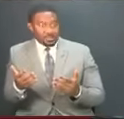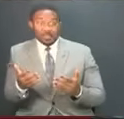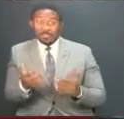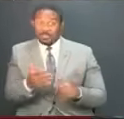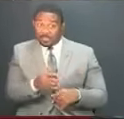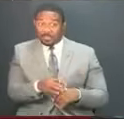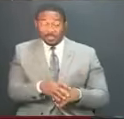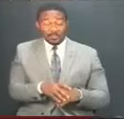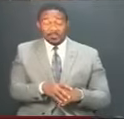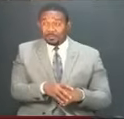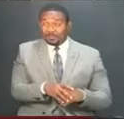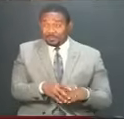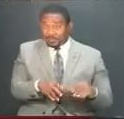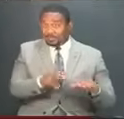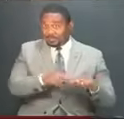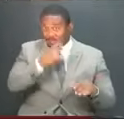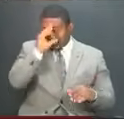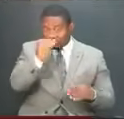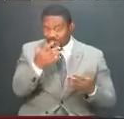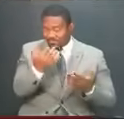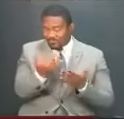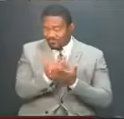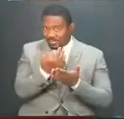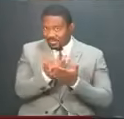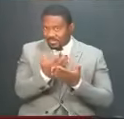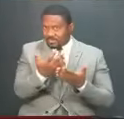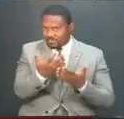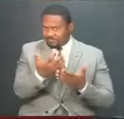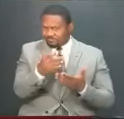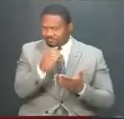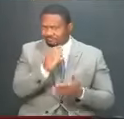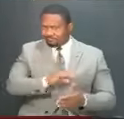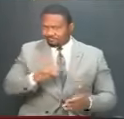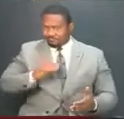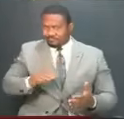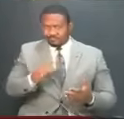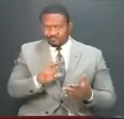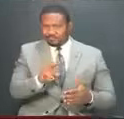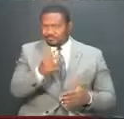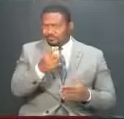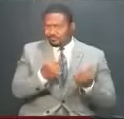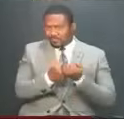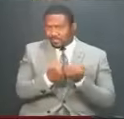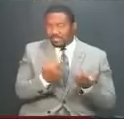will second and present the report of the committee.